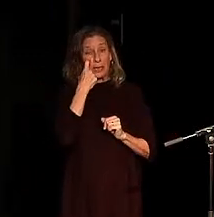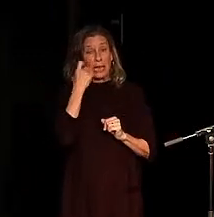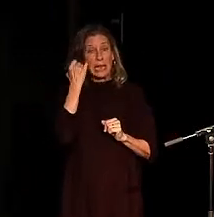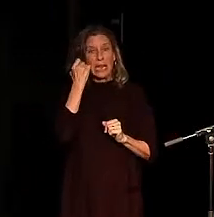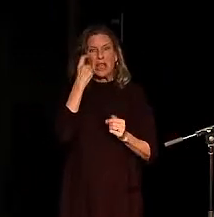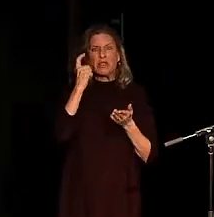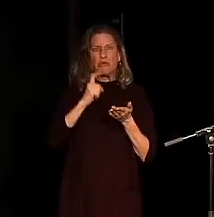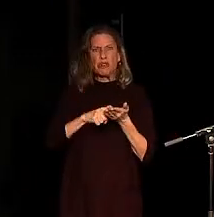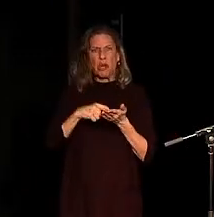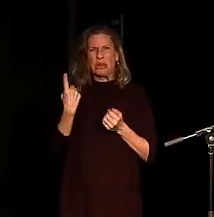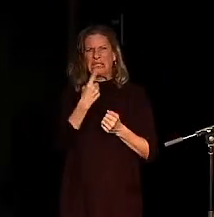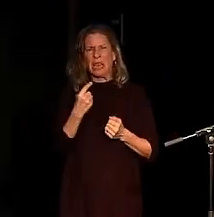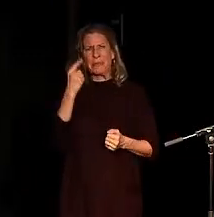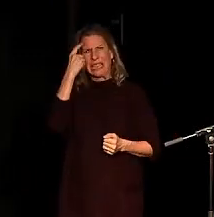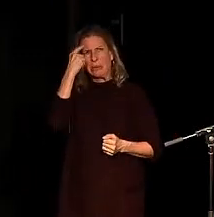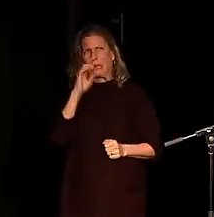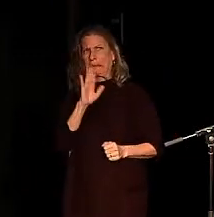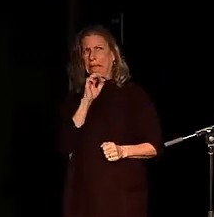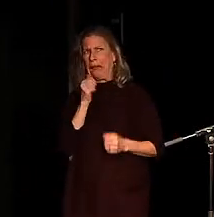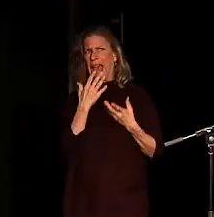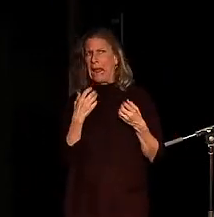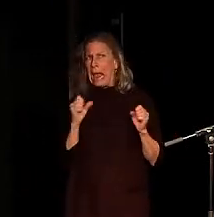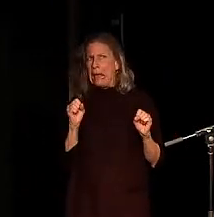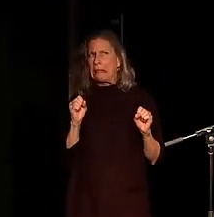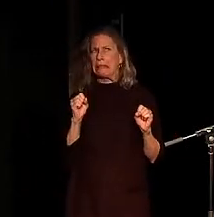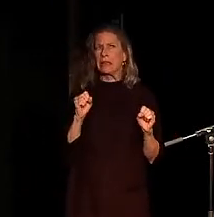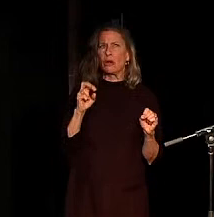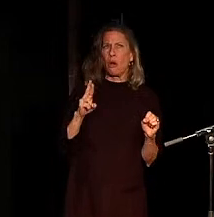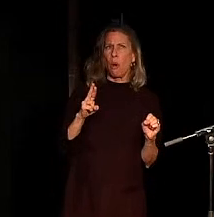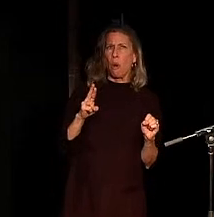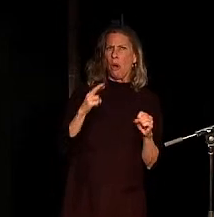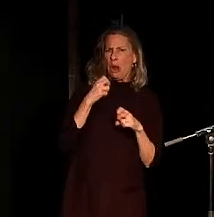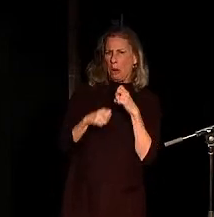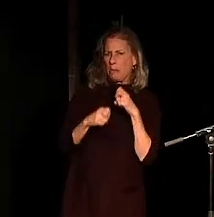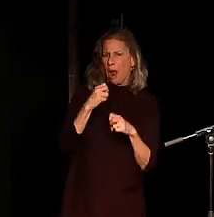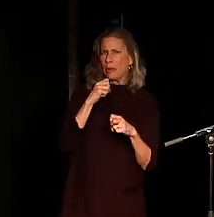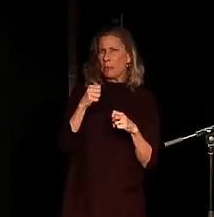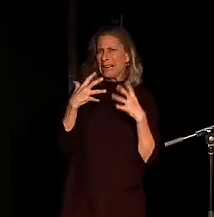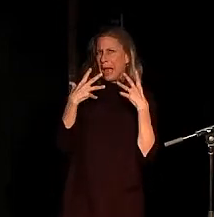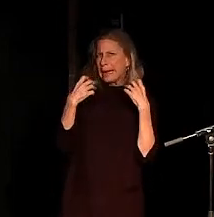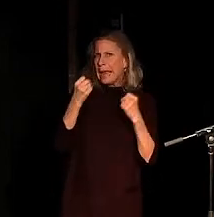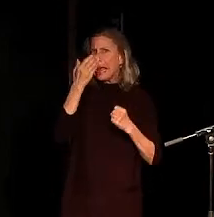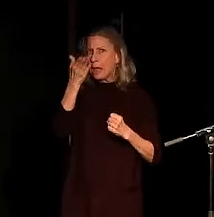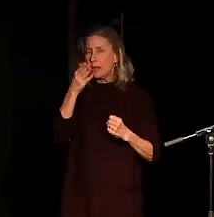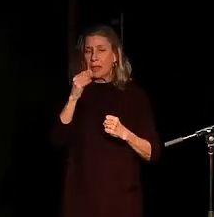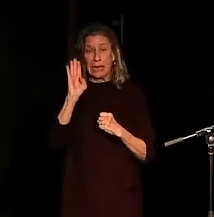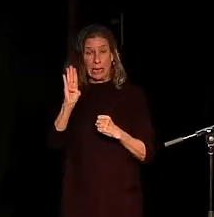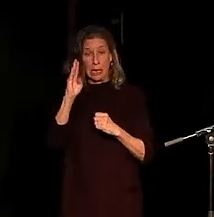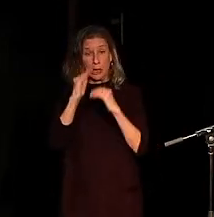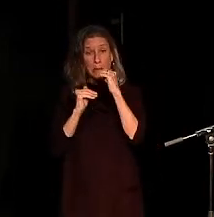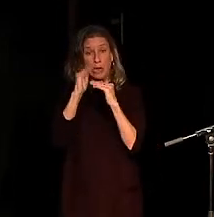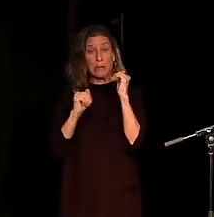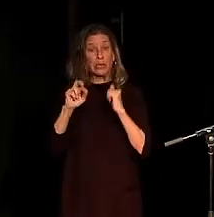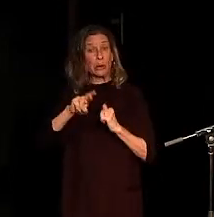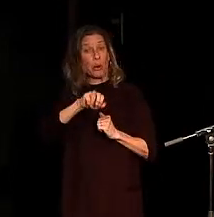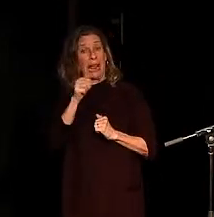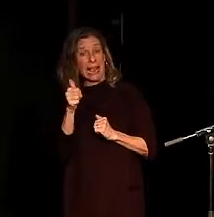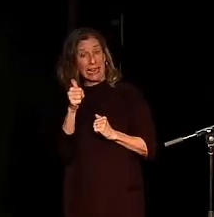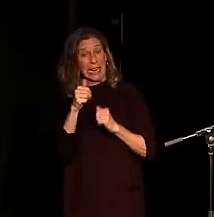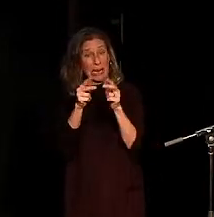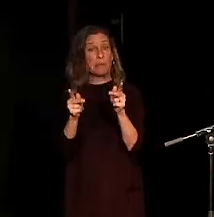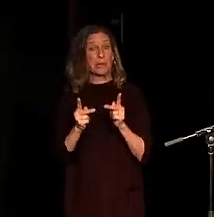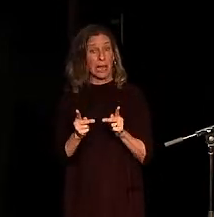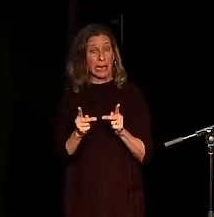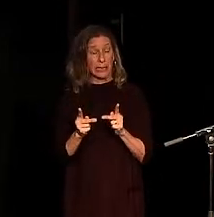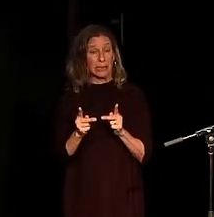do see something that you think is unhealthy or problematic from a safety standpoint in the B building or anywhere, it's